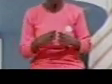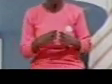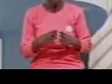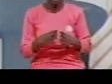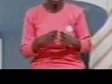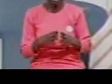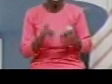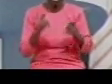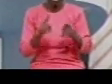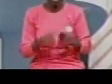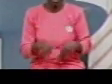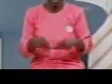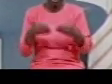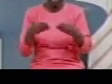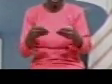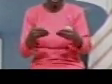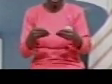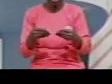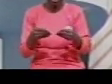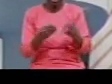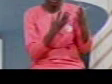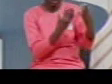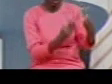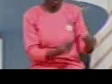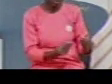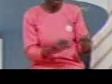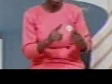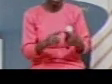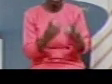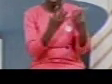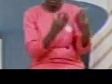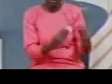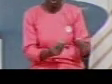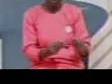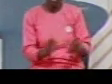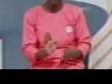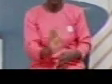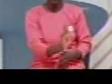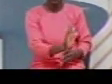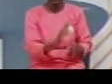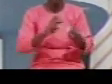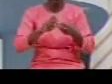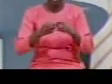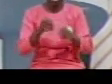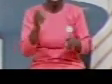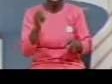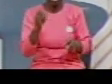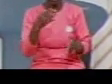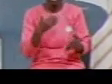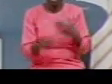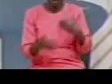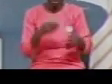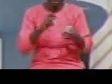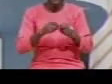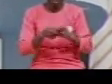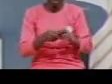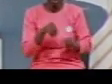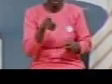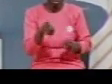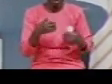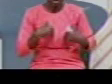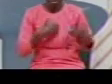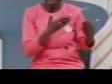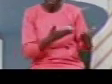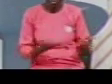give solution, to solve their problem. Whatever problem you have brought here tonight,